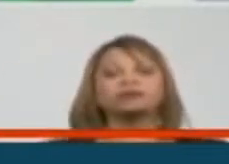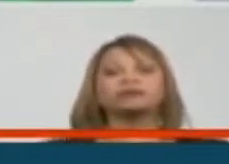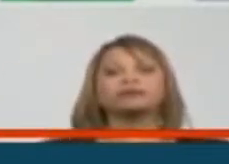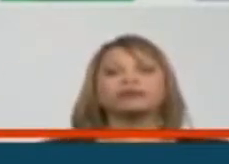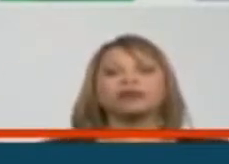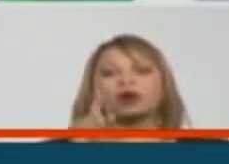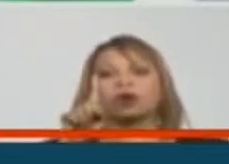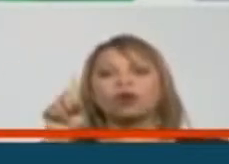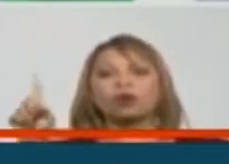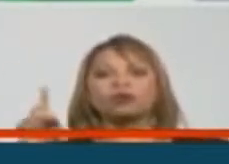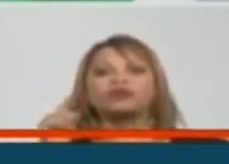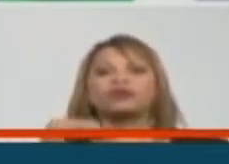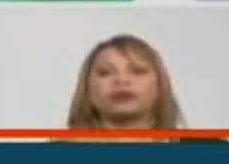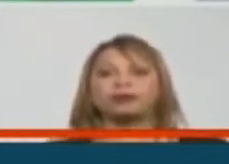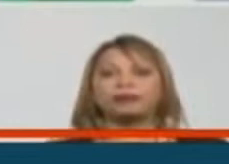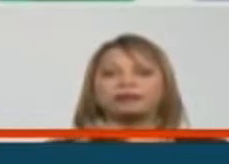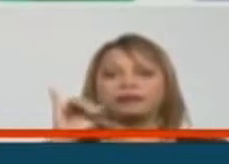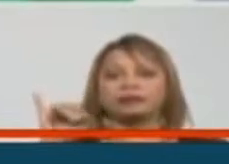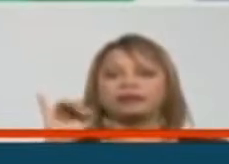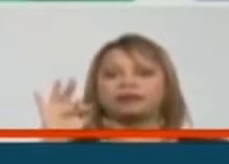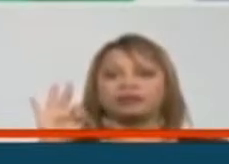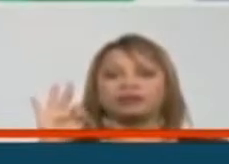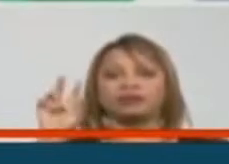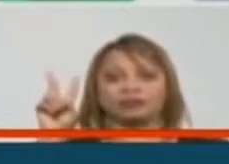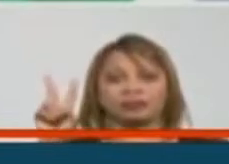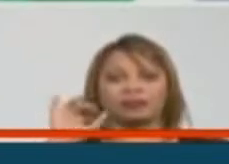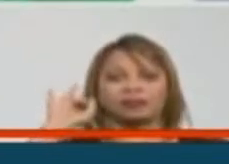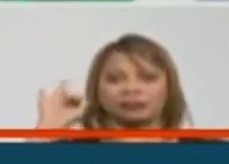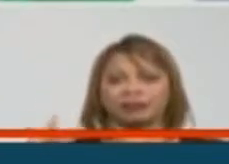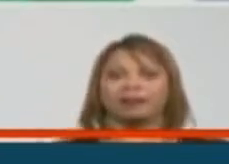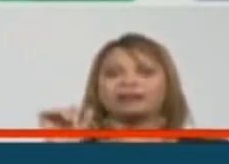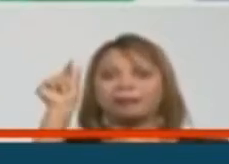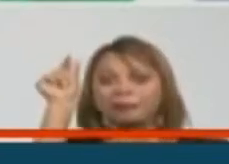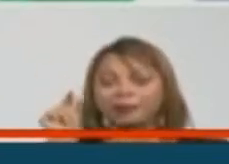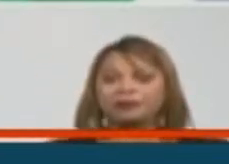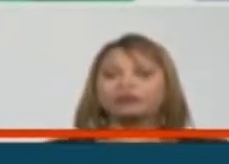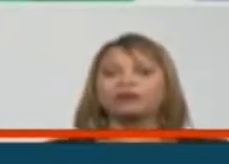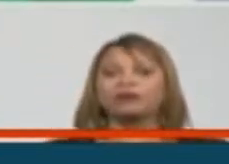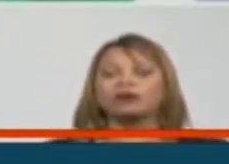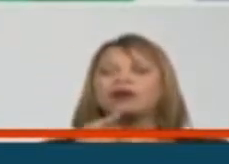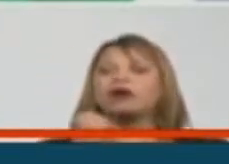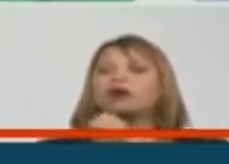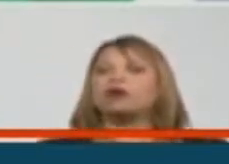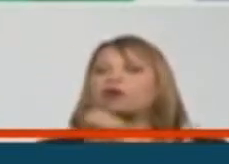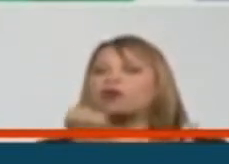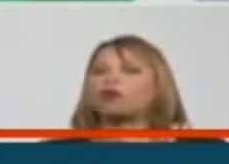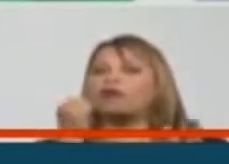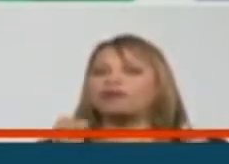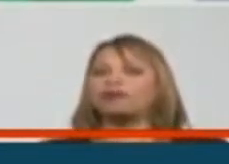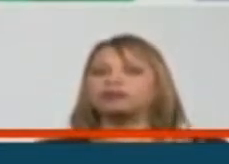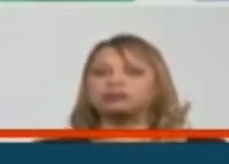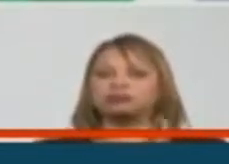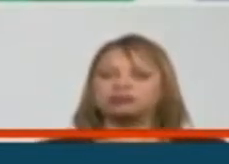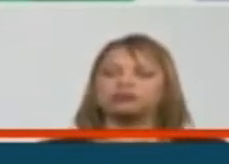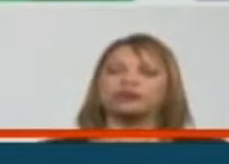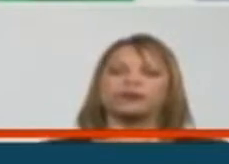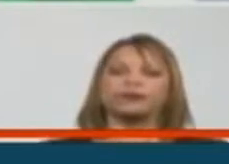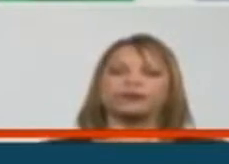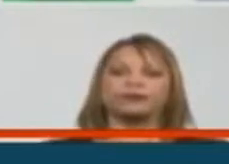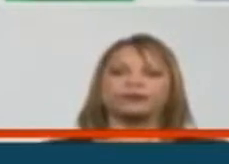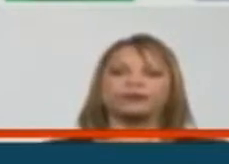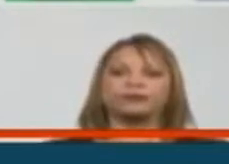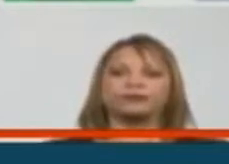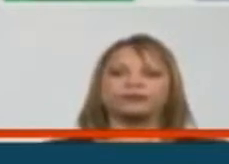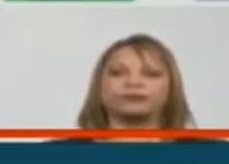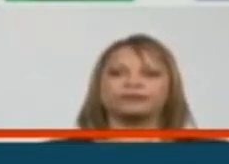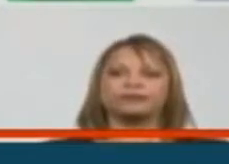where testing is outlined by province, as we have also shown, Havana is the city with the highest percentage of analyzed